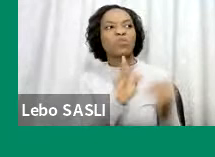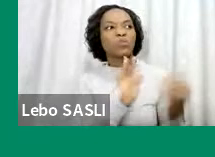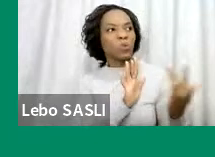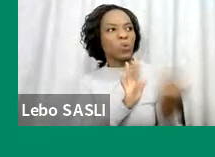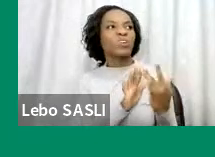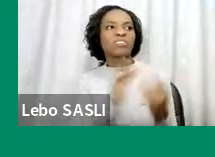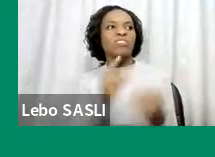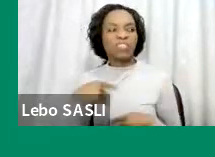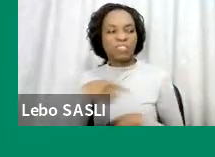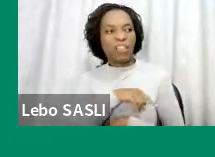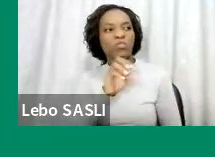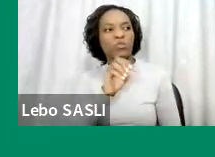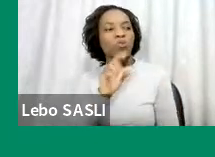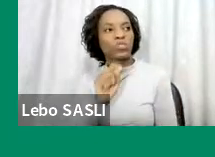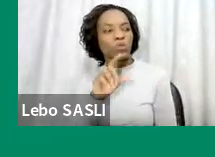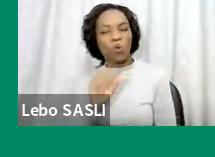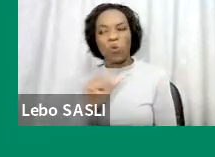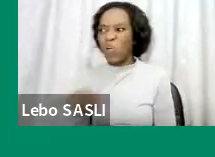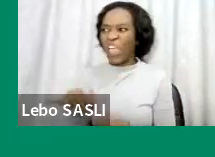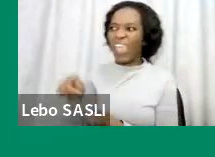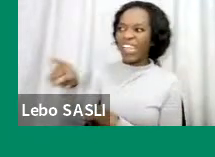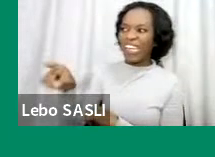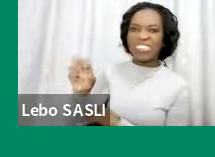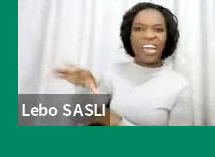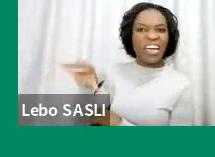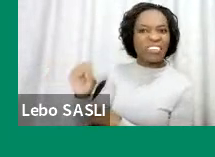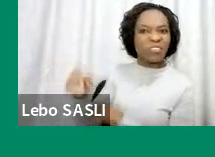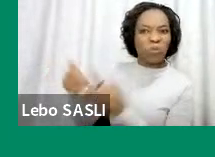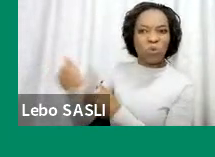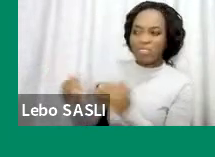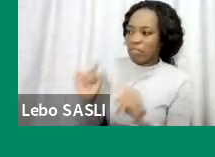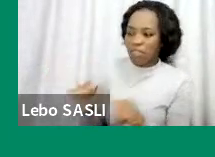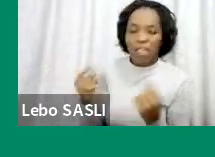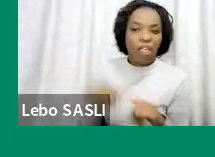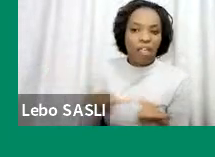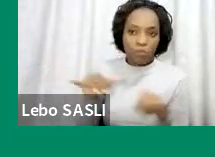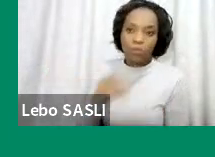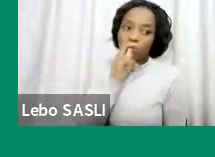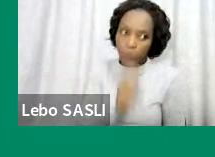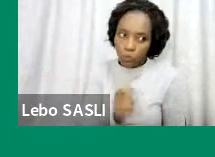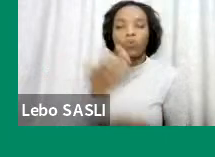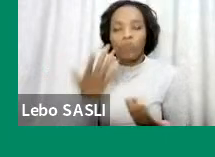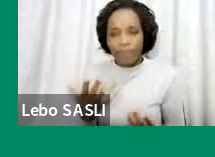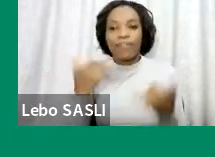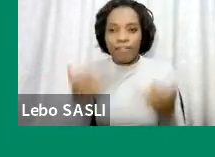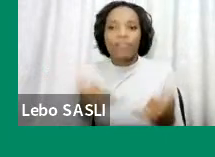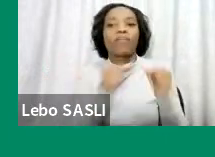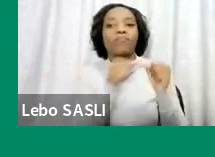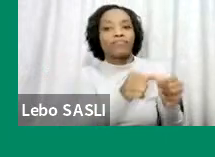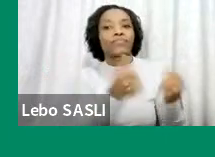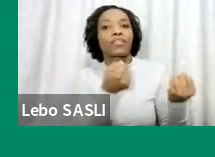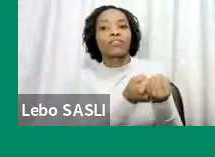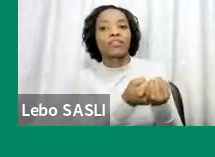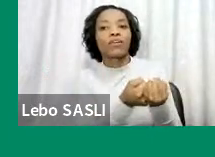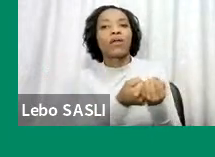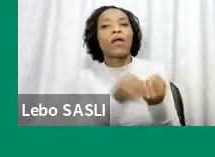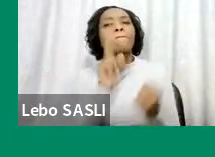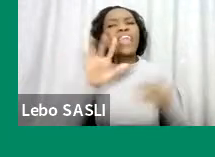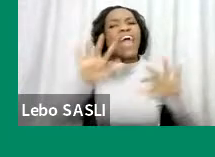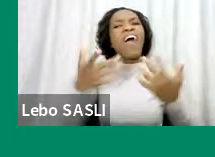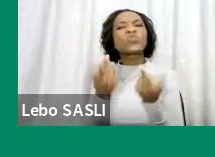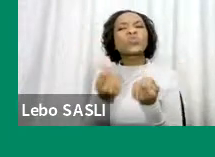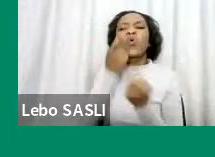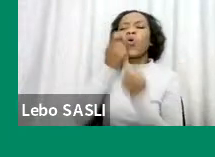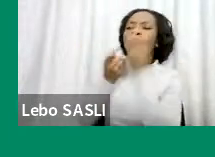wait for the SARS process, to take through. And how do you lodge a complaint? First, you need